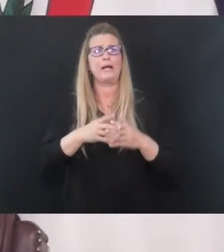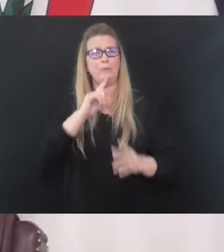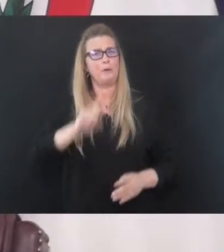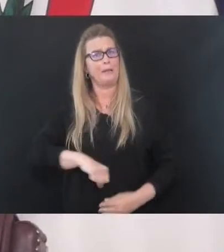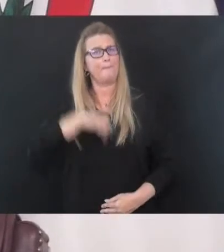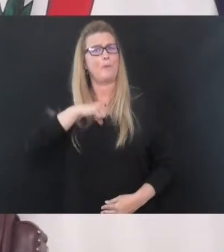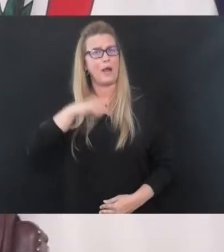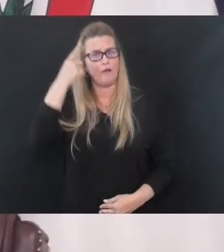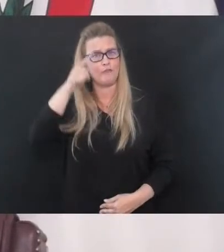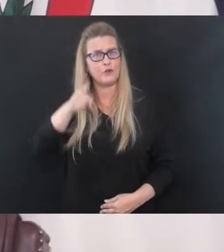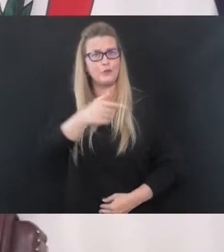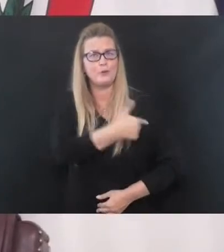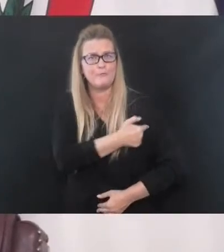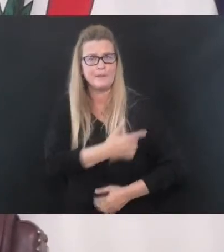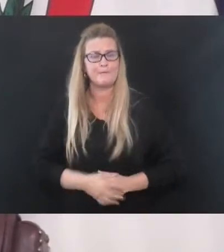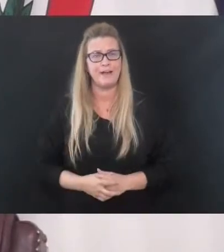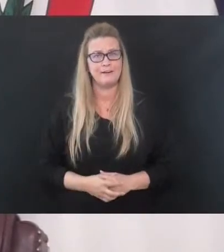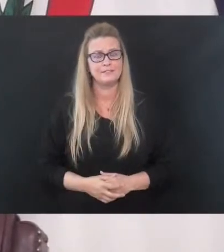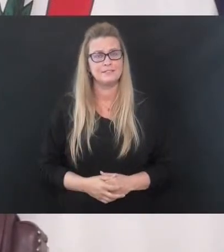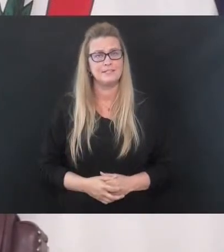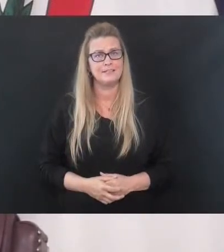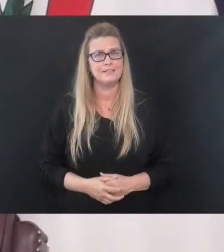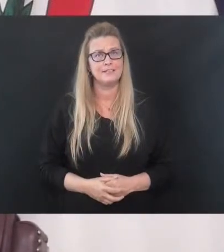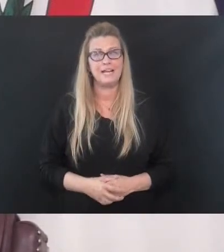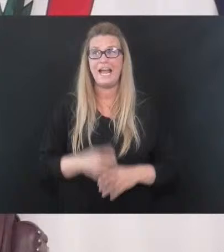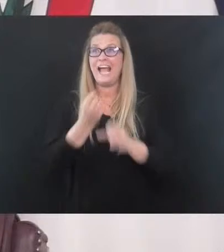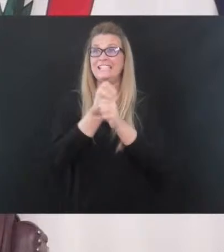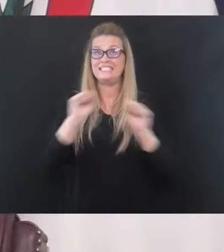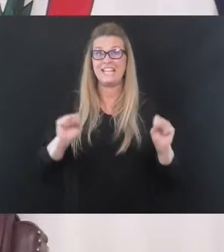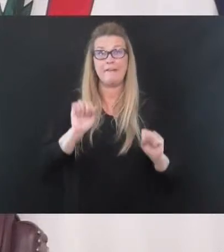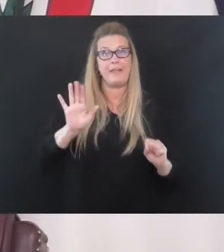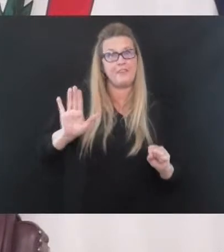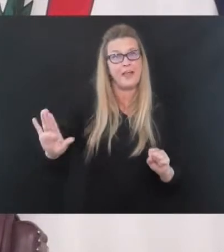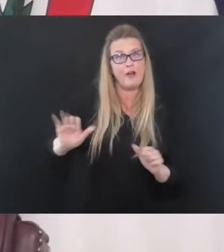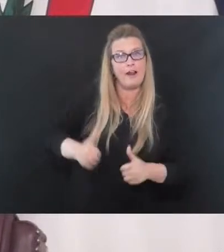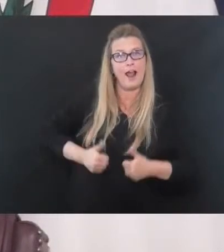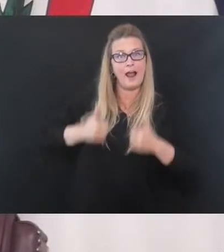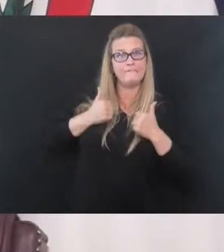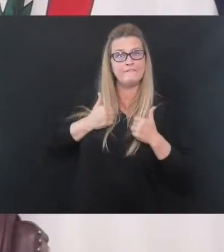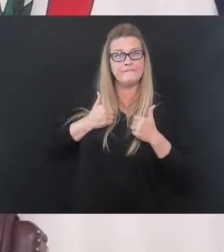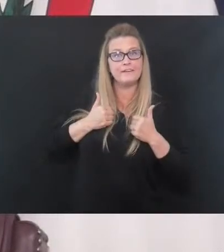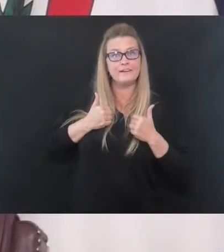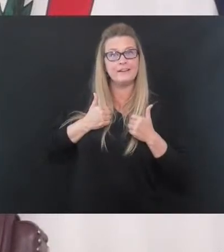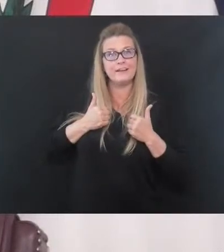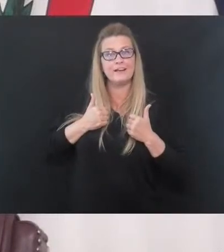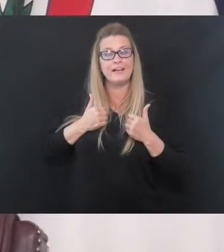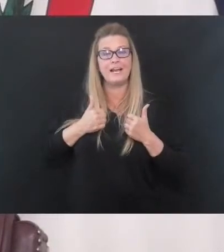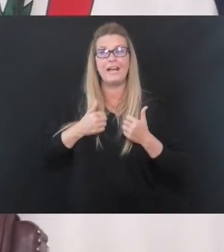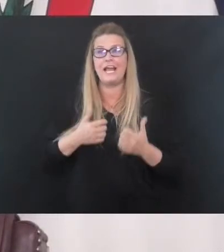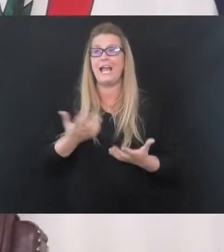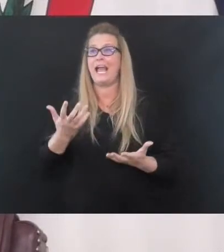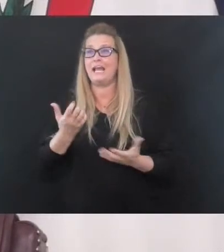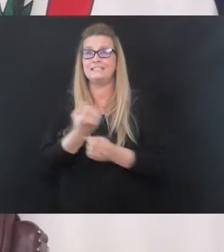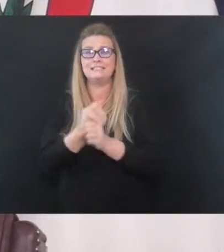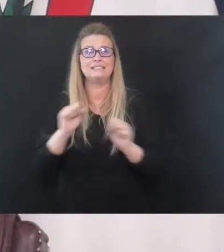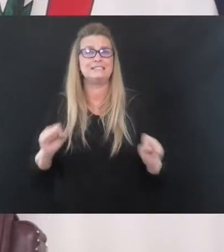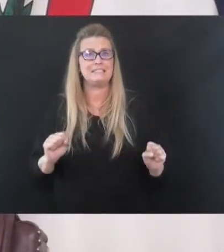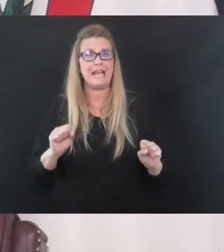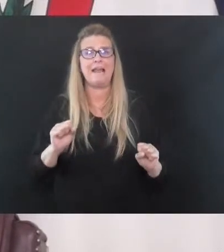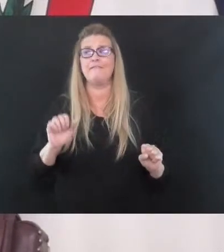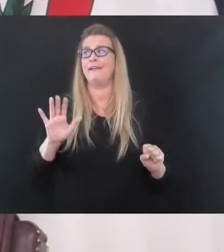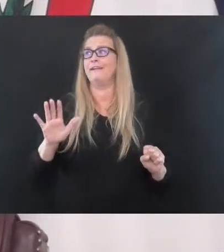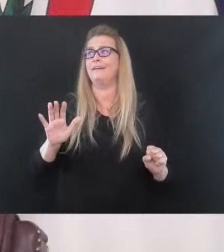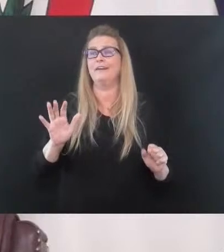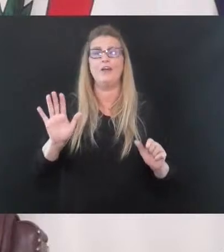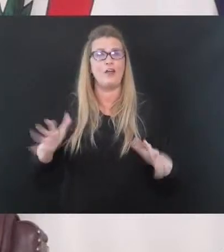them to get vaccinated, and how it could very well save their life. It could affect them from a side effects way, that